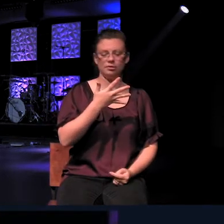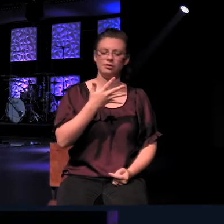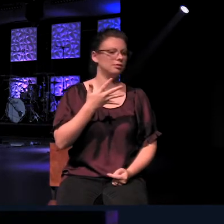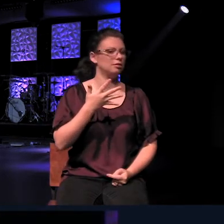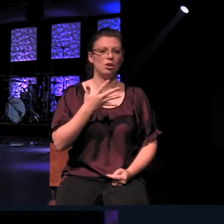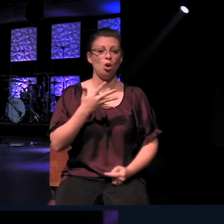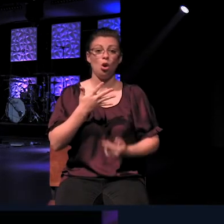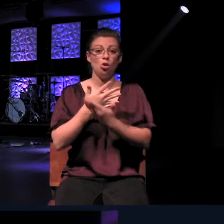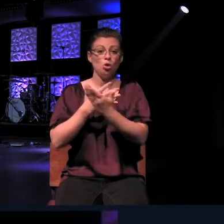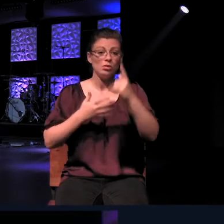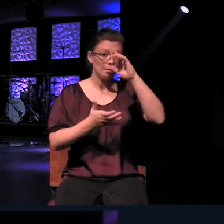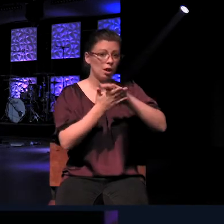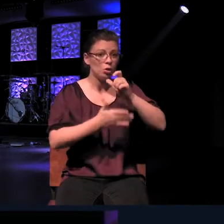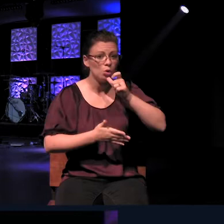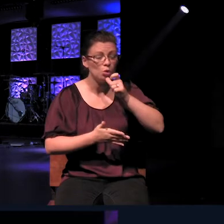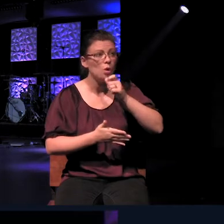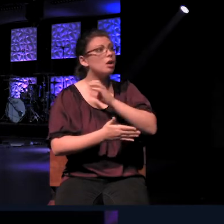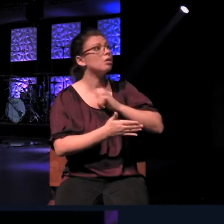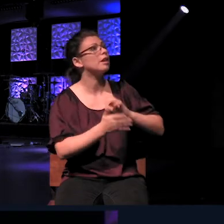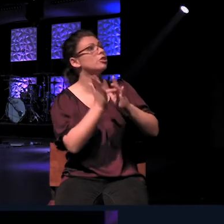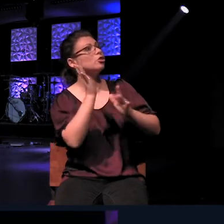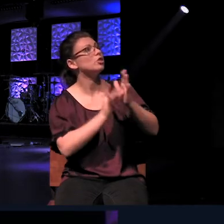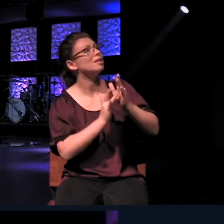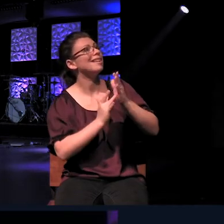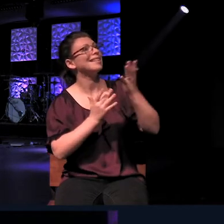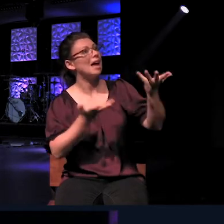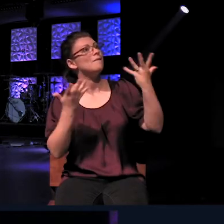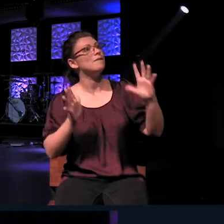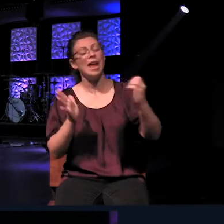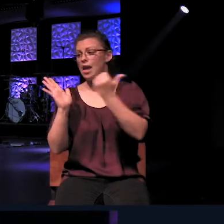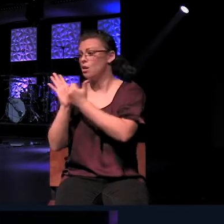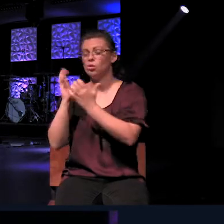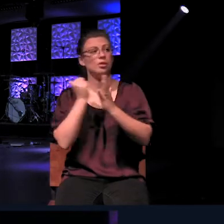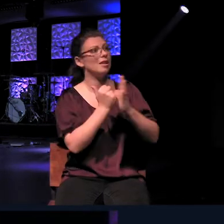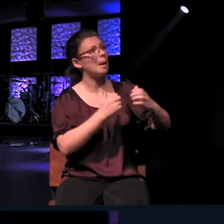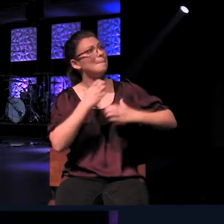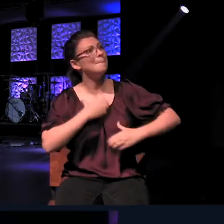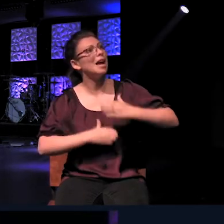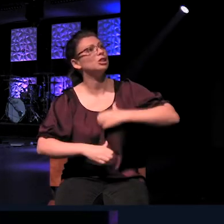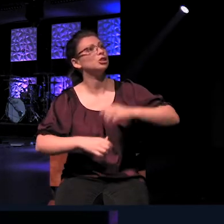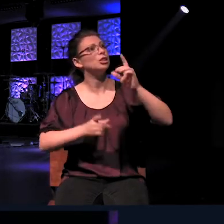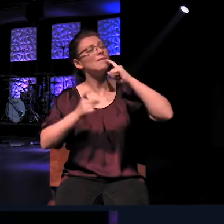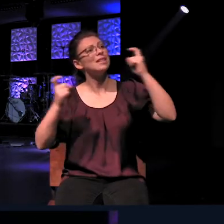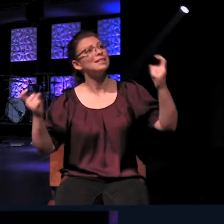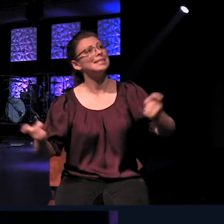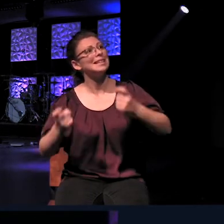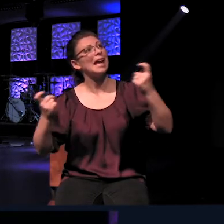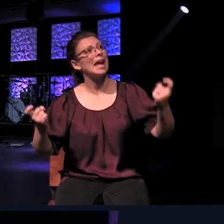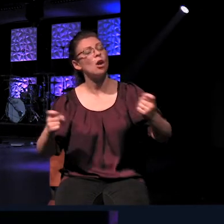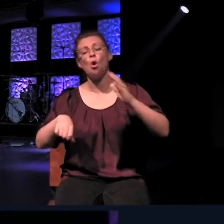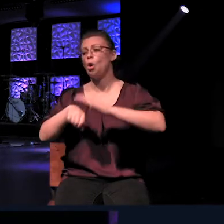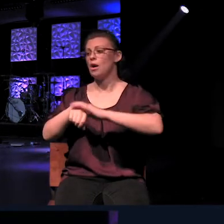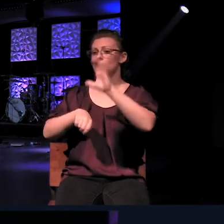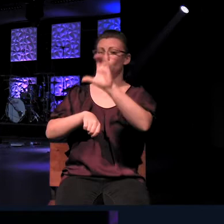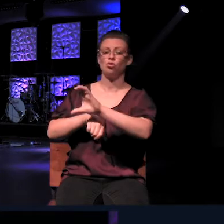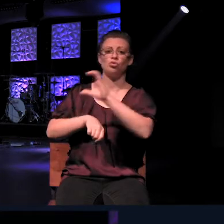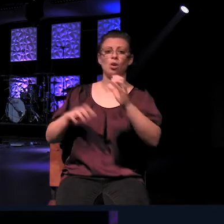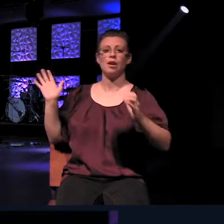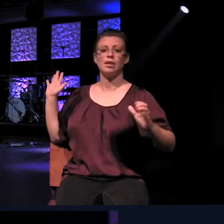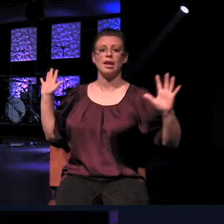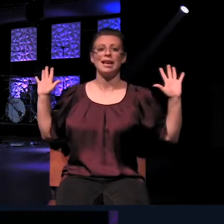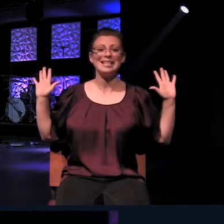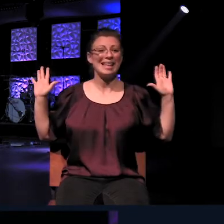Those who belong to Christ Jesus have nailed the passions and desires of their sinful nature to his cross